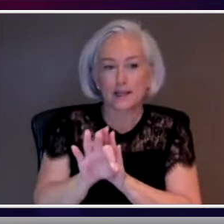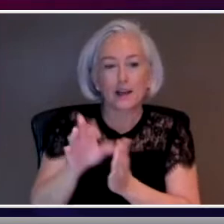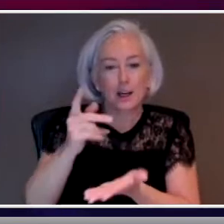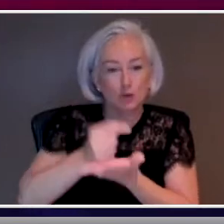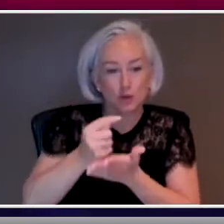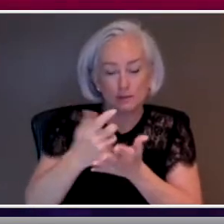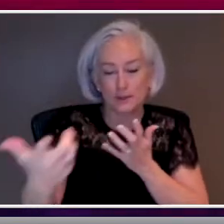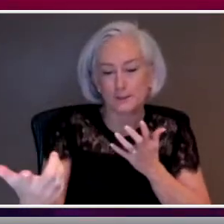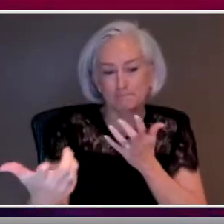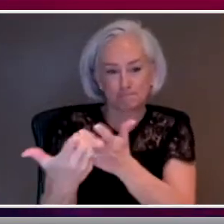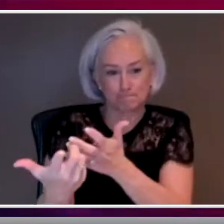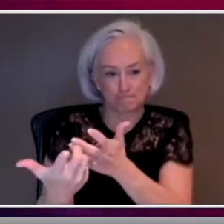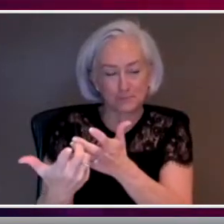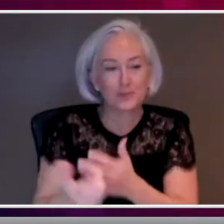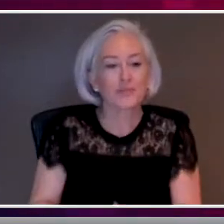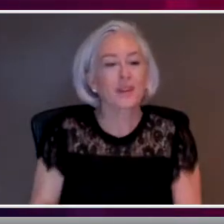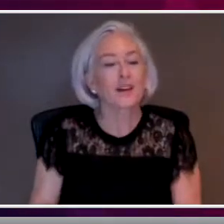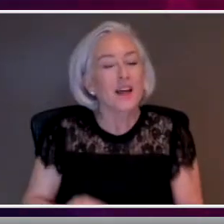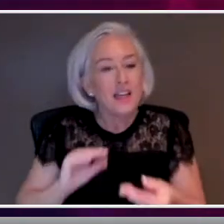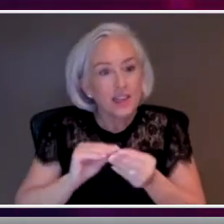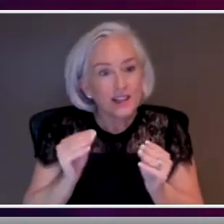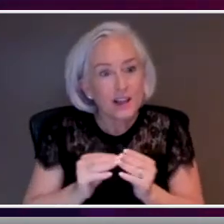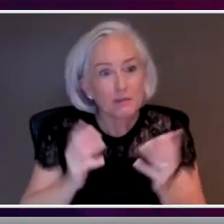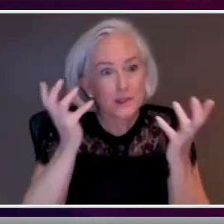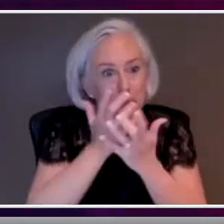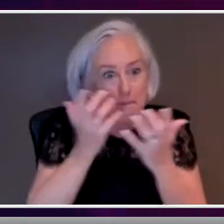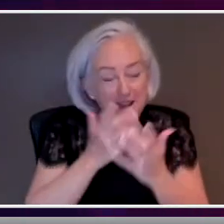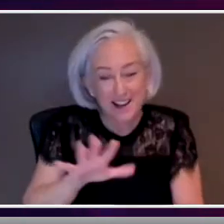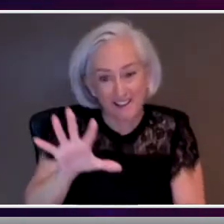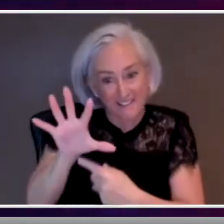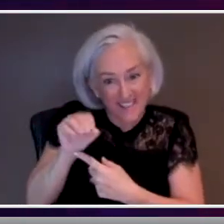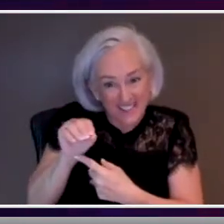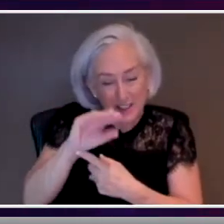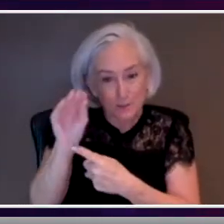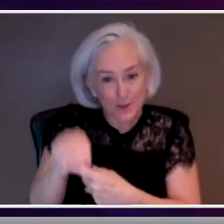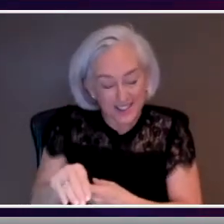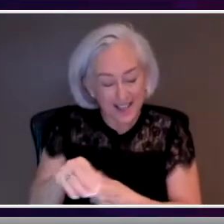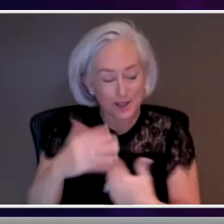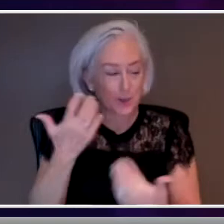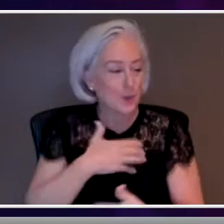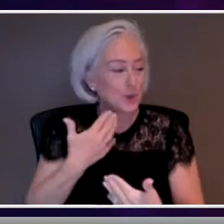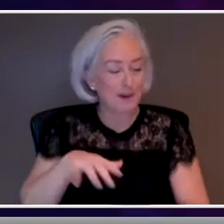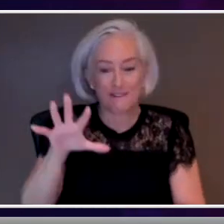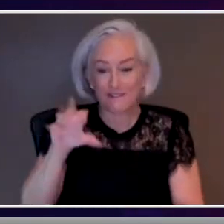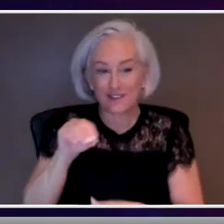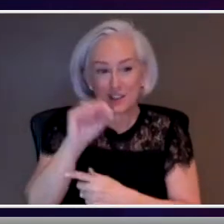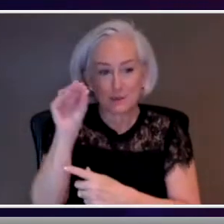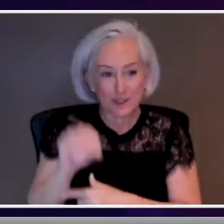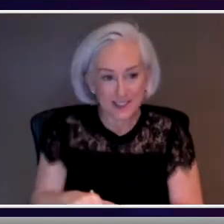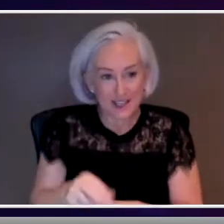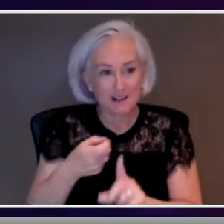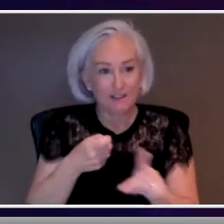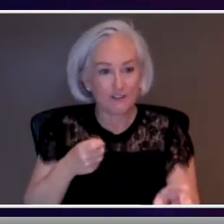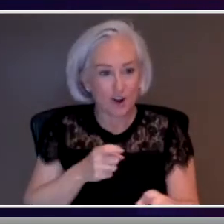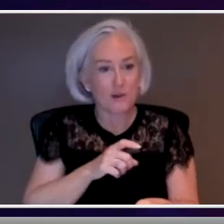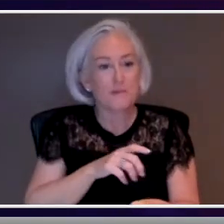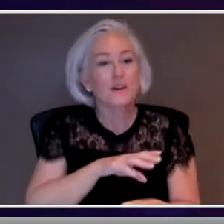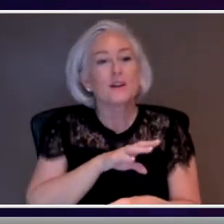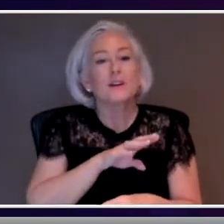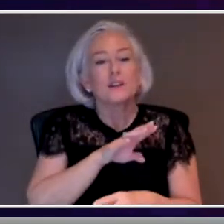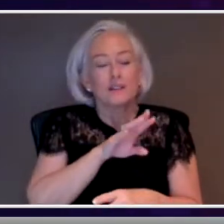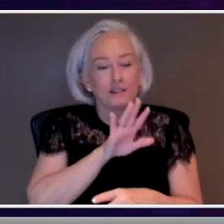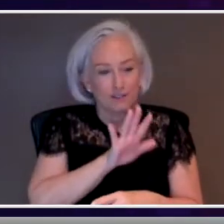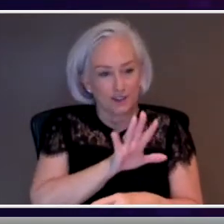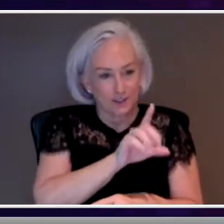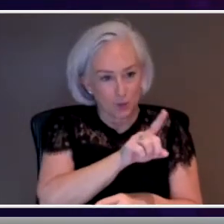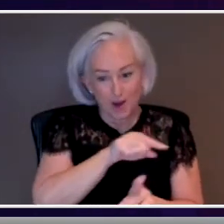Janine was sharing with us, 50% of men, 50% between the ages of 51 and 60 have BPH, and then that percentage seems to go